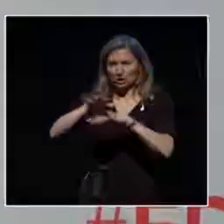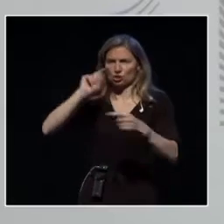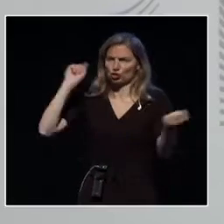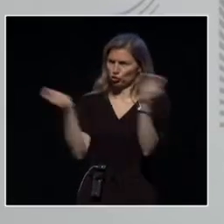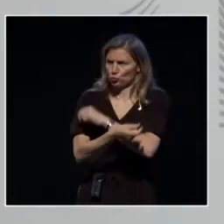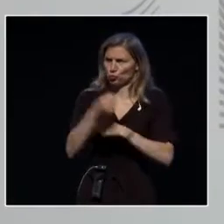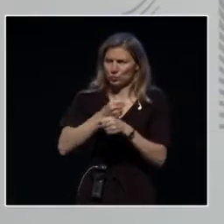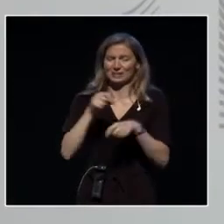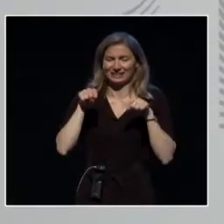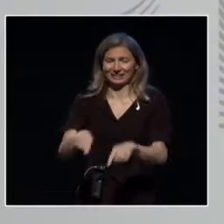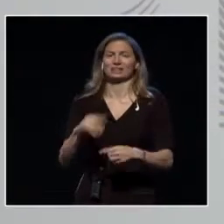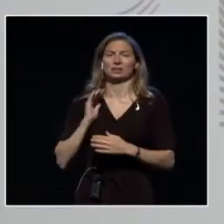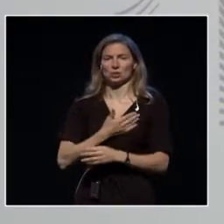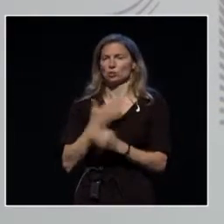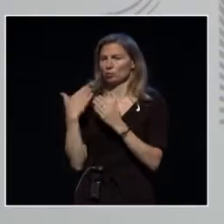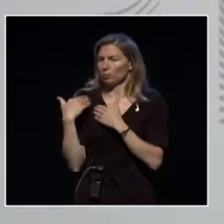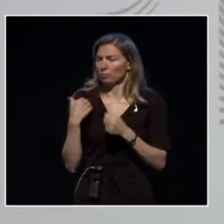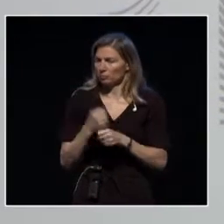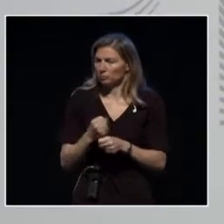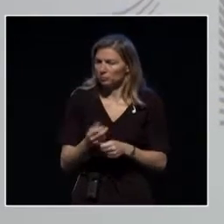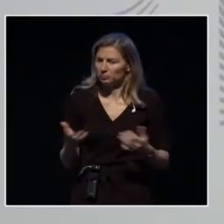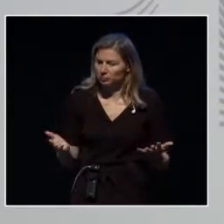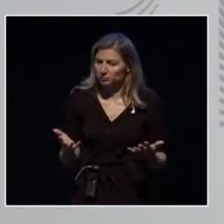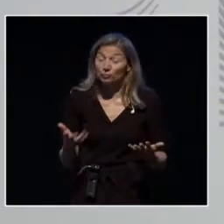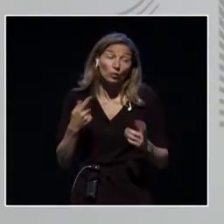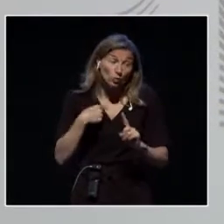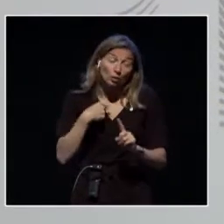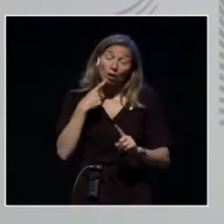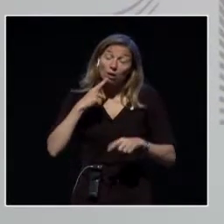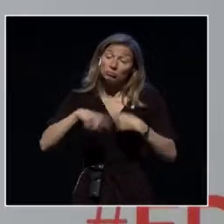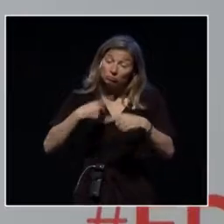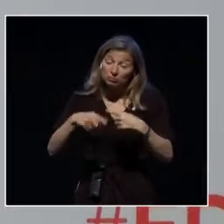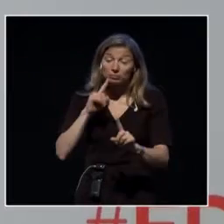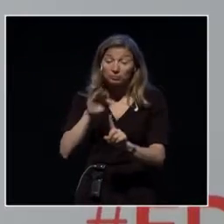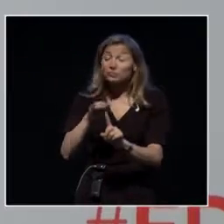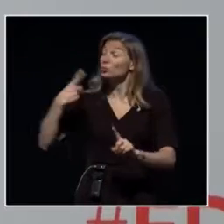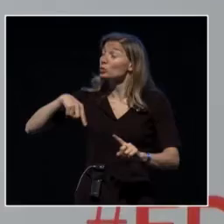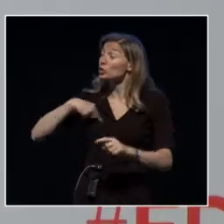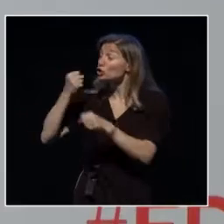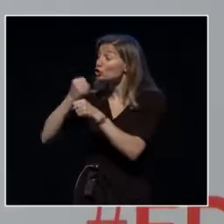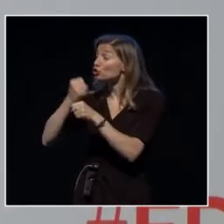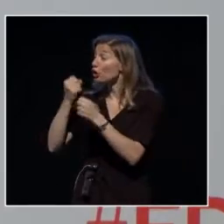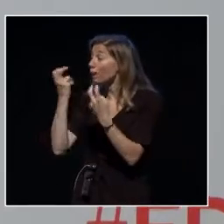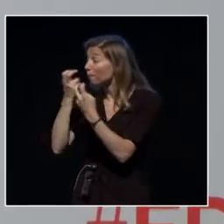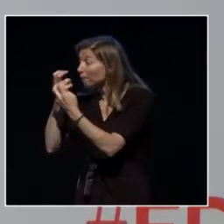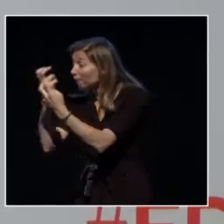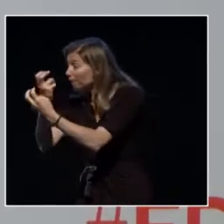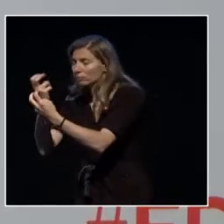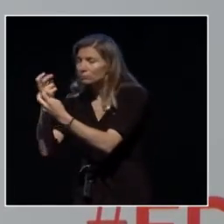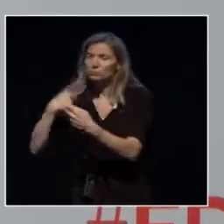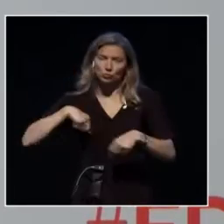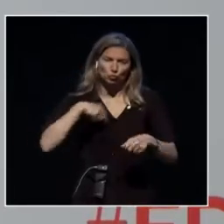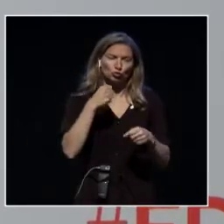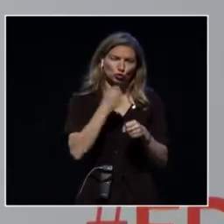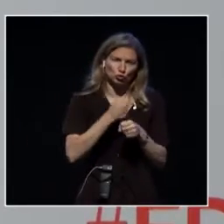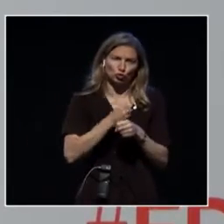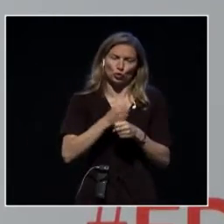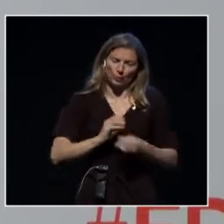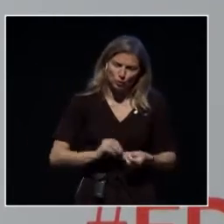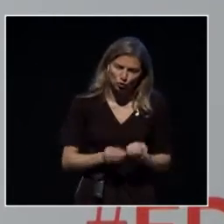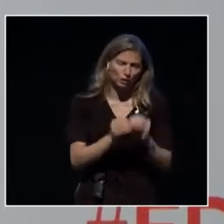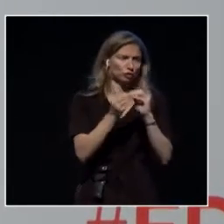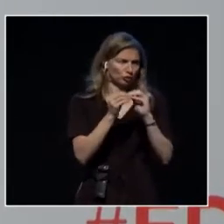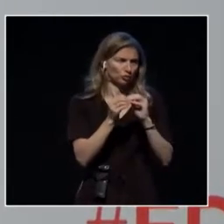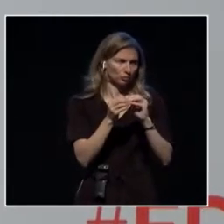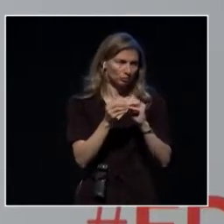That's our job. So I keep telling that we are not job seekers, we are job creators. And create social business